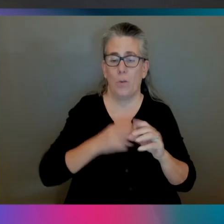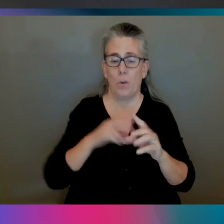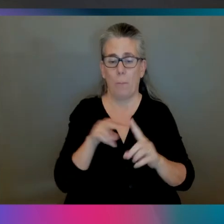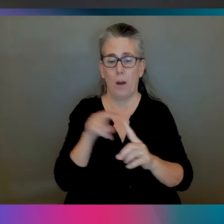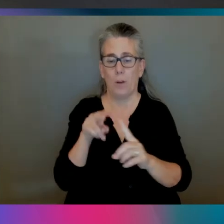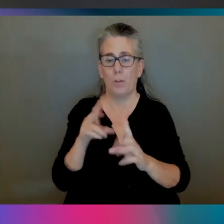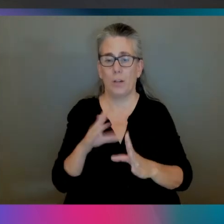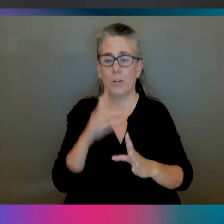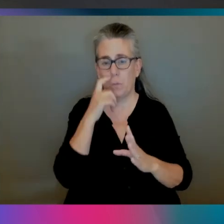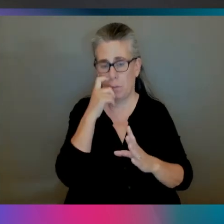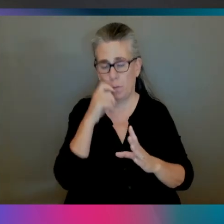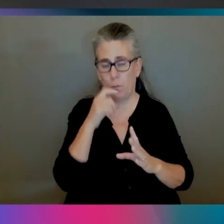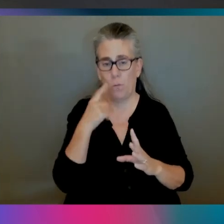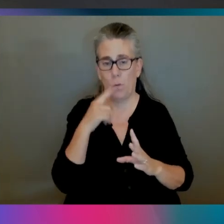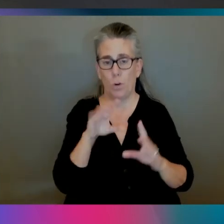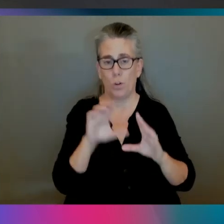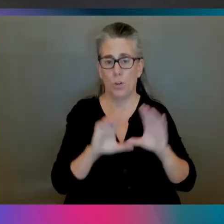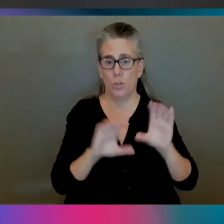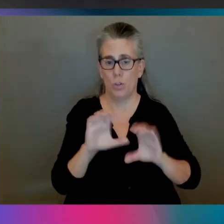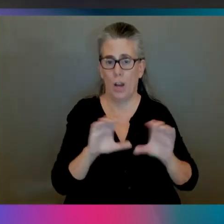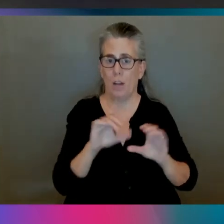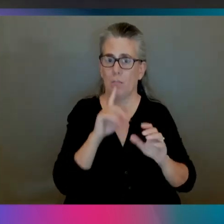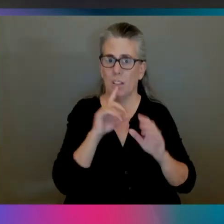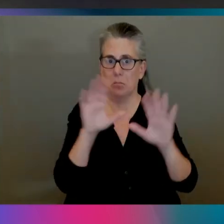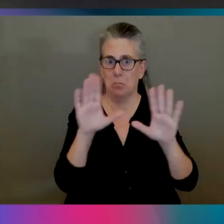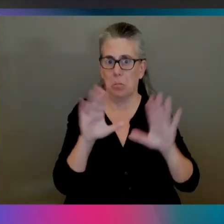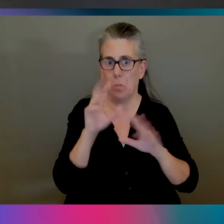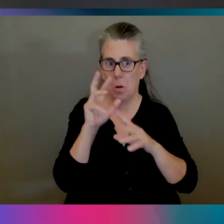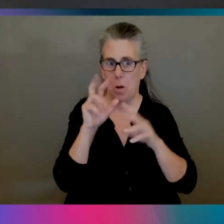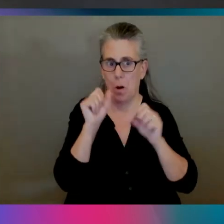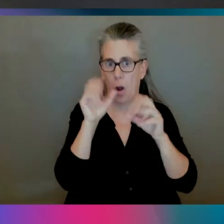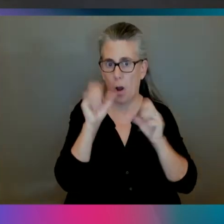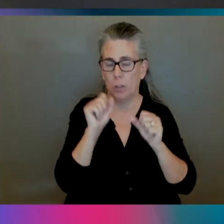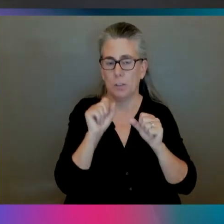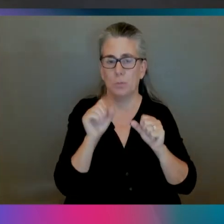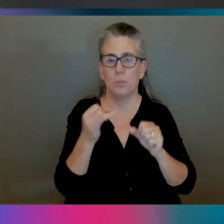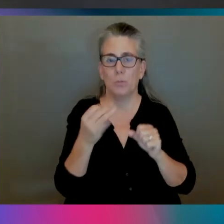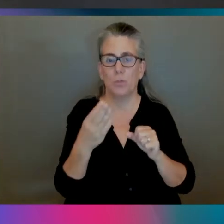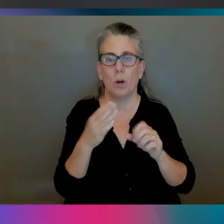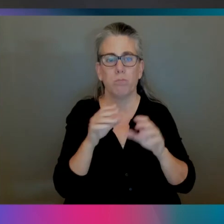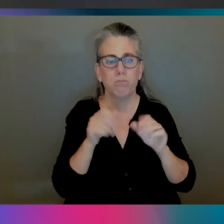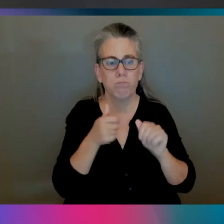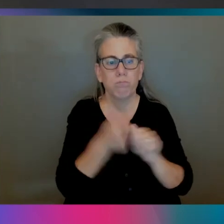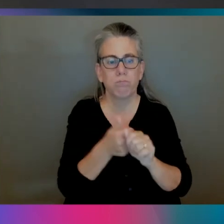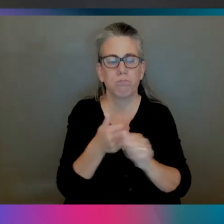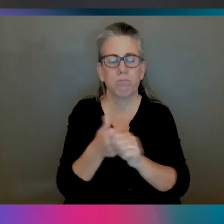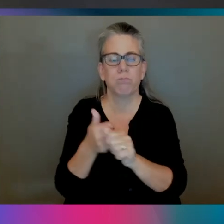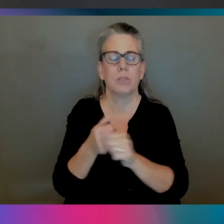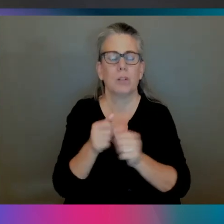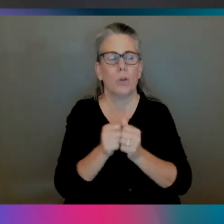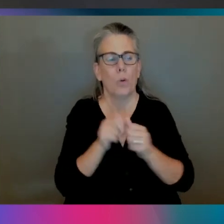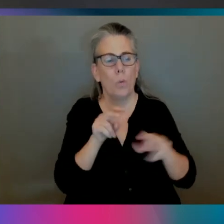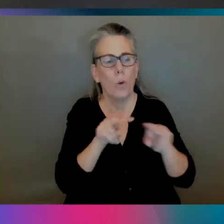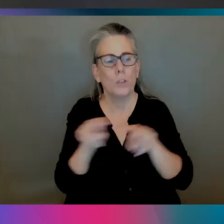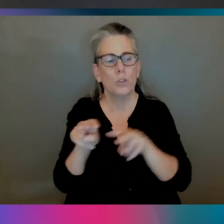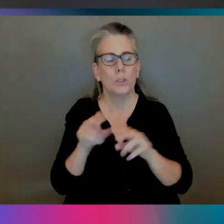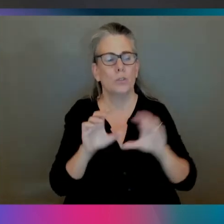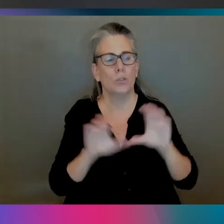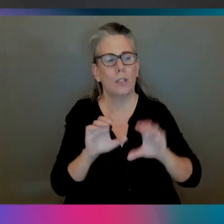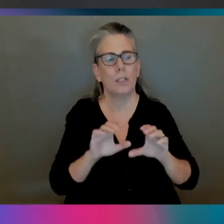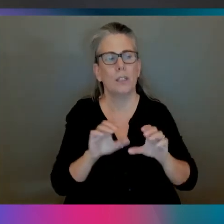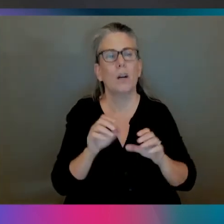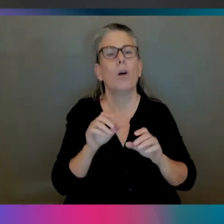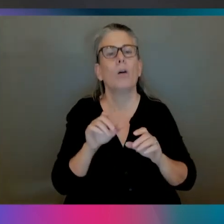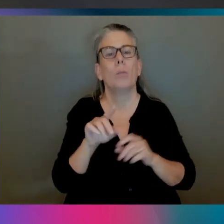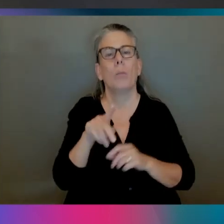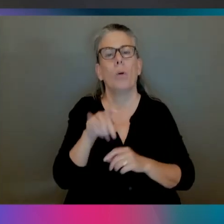questions, so great job. Very cool, very cool. I think we have another poll, though. I think we do. Ah, here we are. Yeah. So let's see.